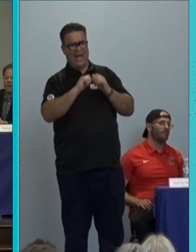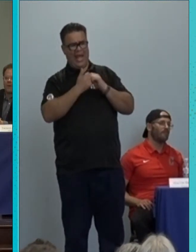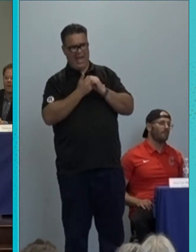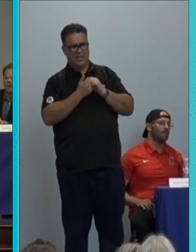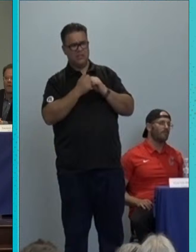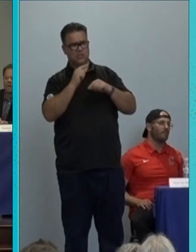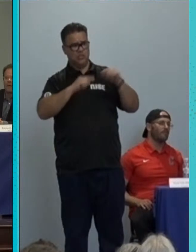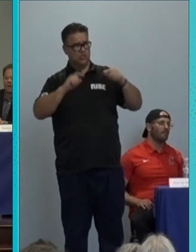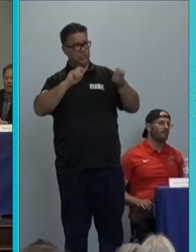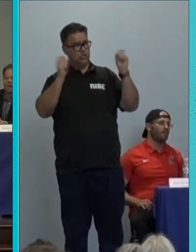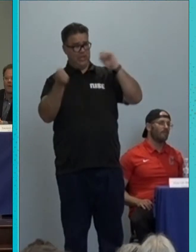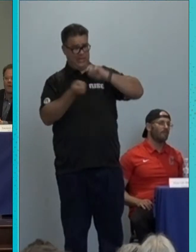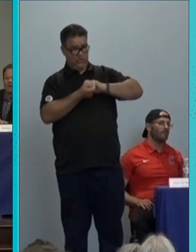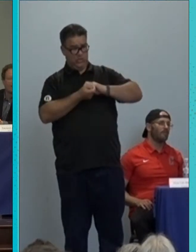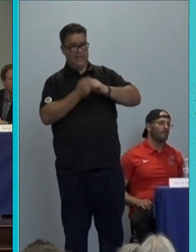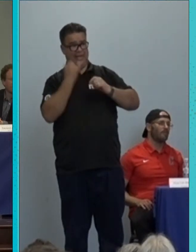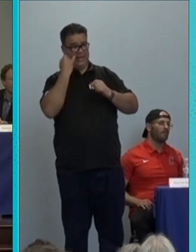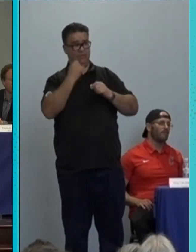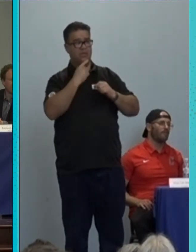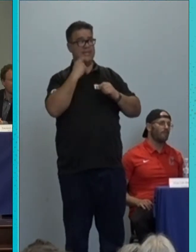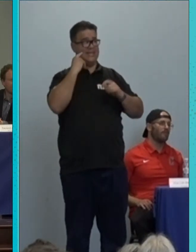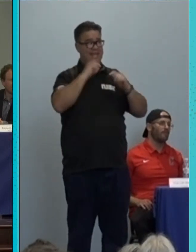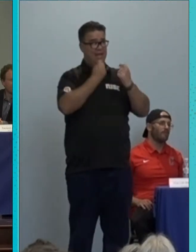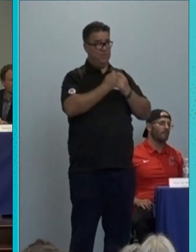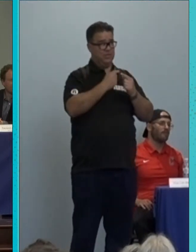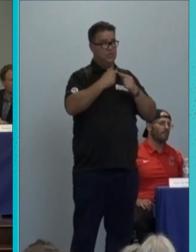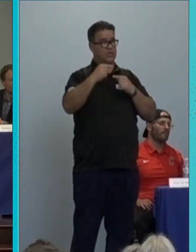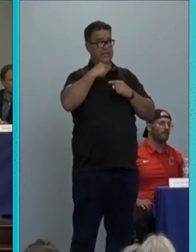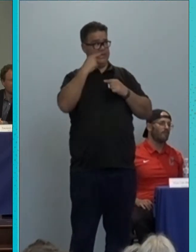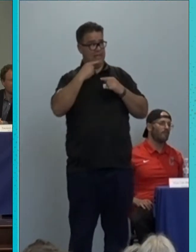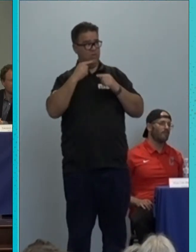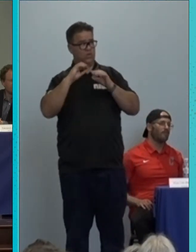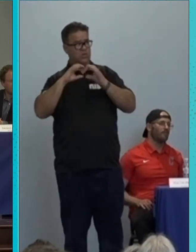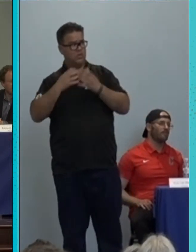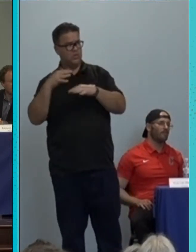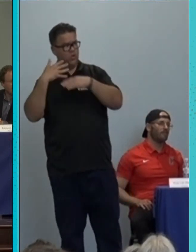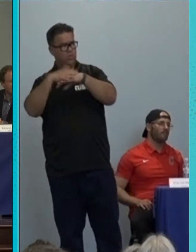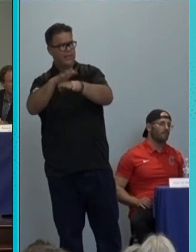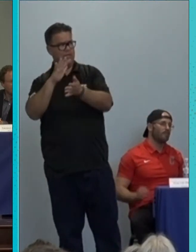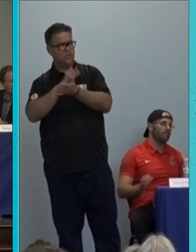the dynamics would have been changed if he would have gone to interview and follow a different